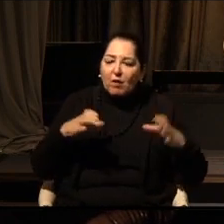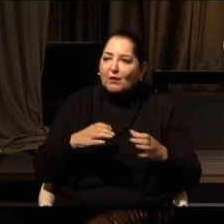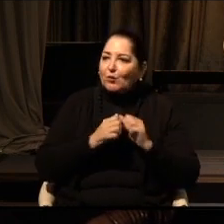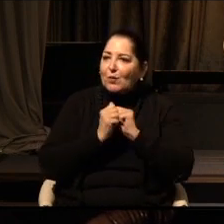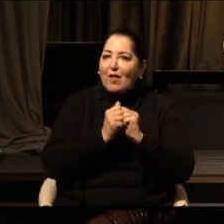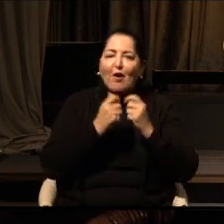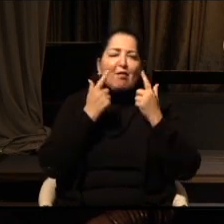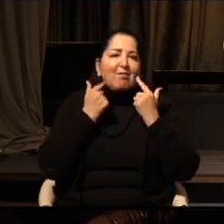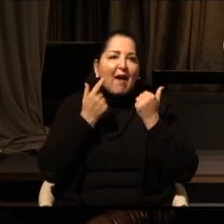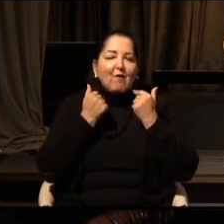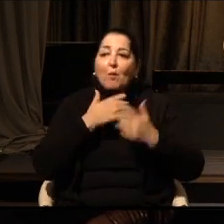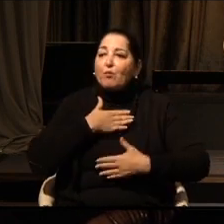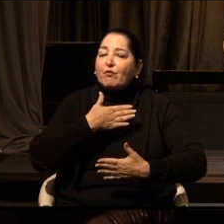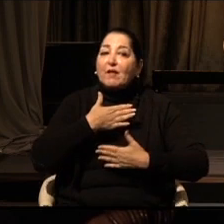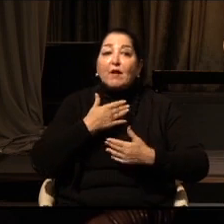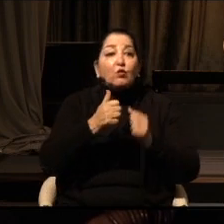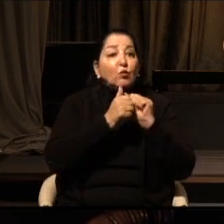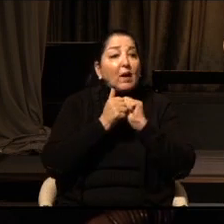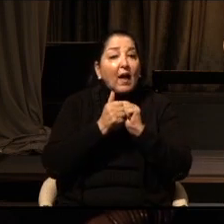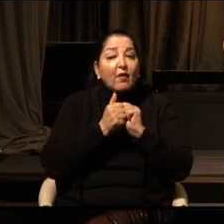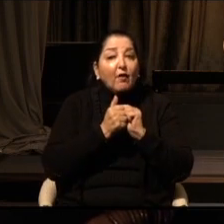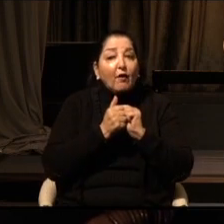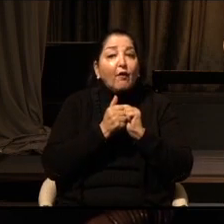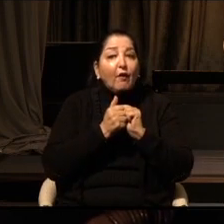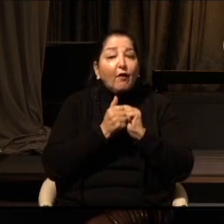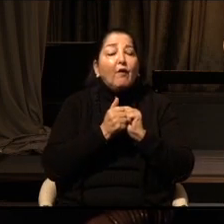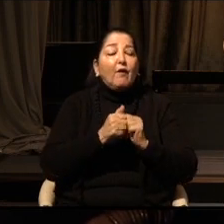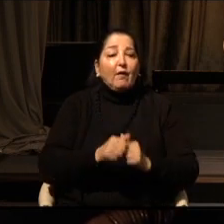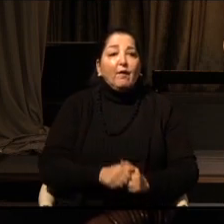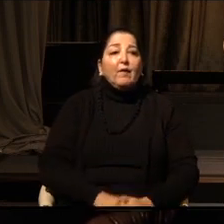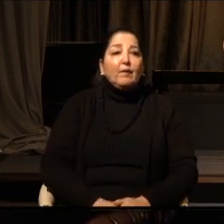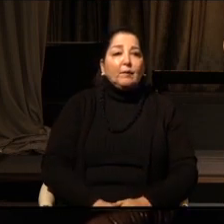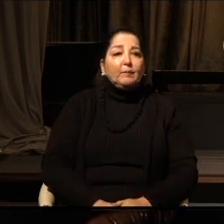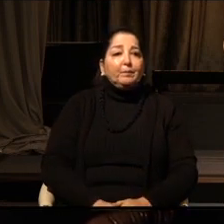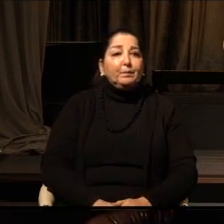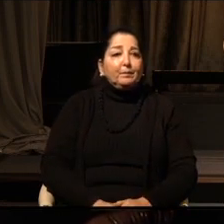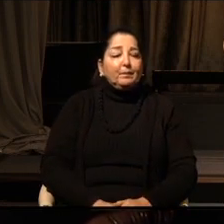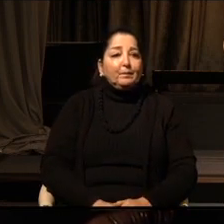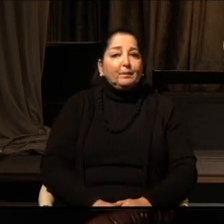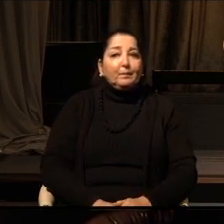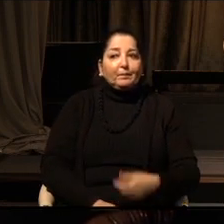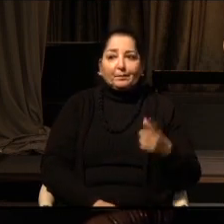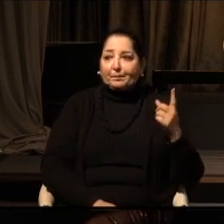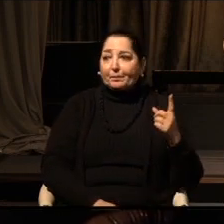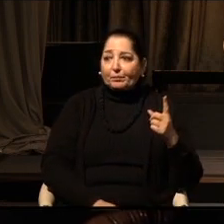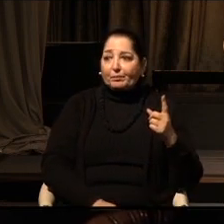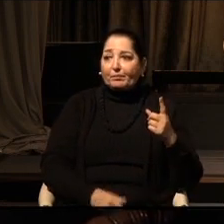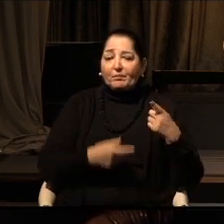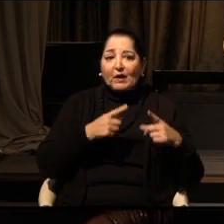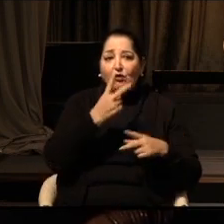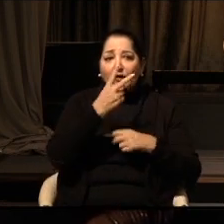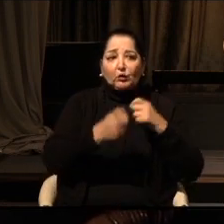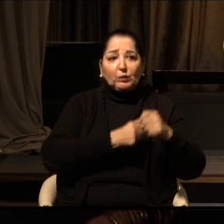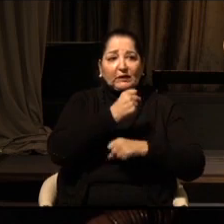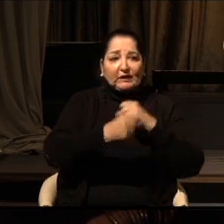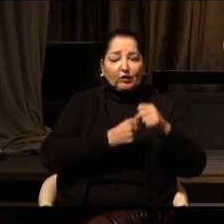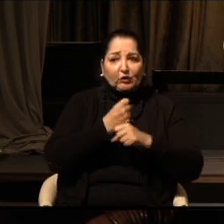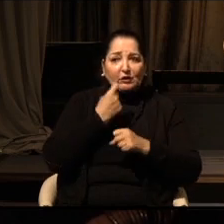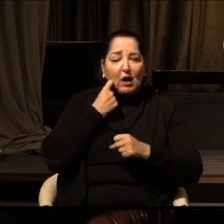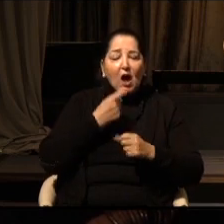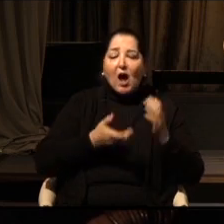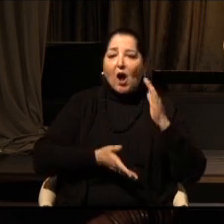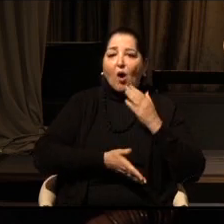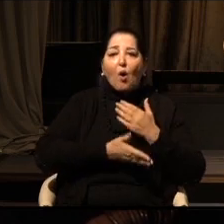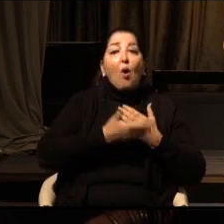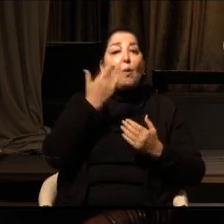laughing, breathing, being together. I almost left the business during this 2 years as I